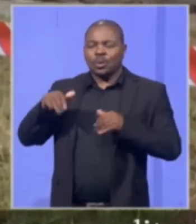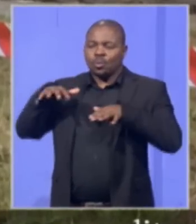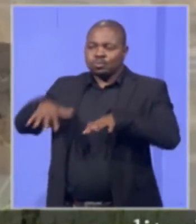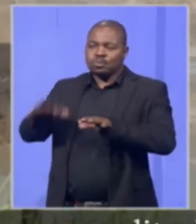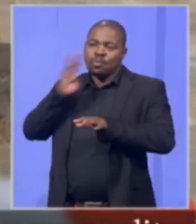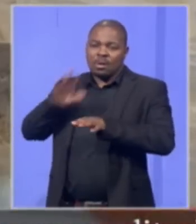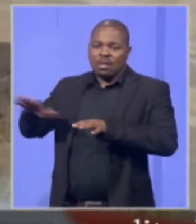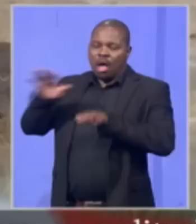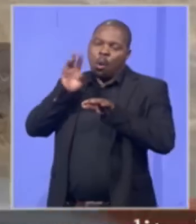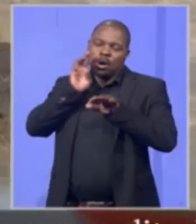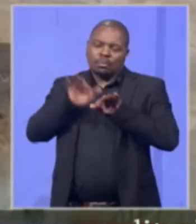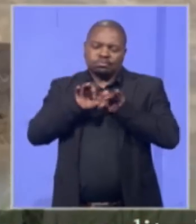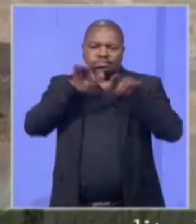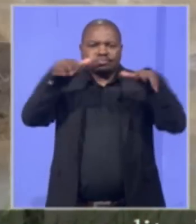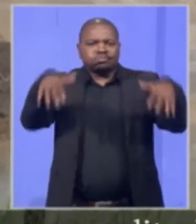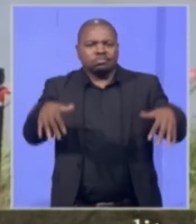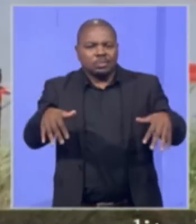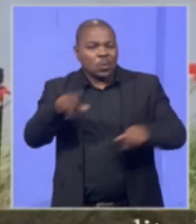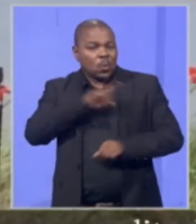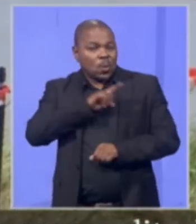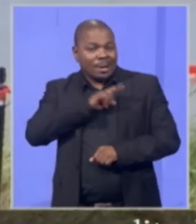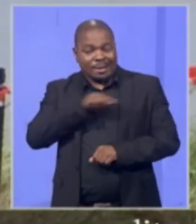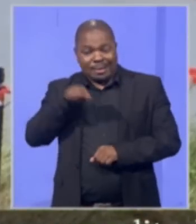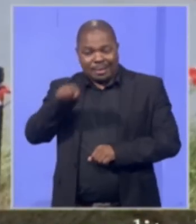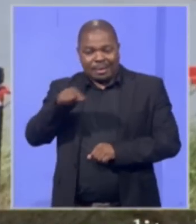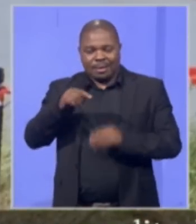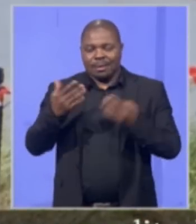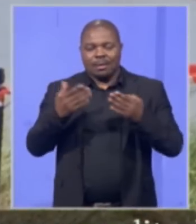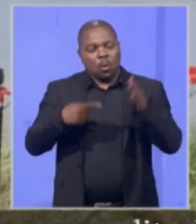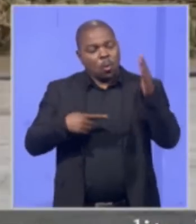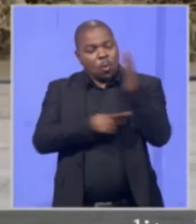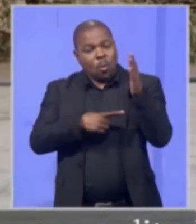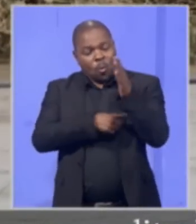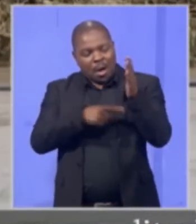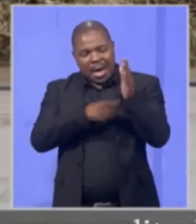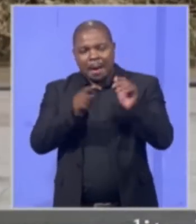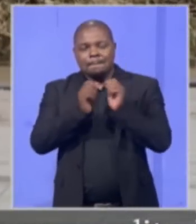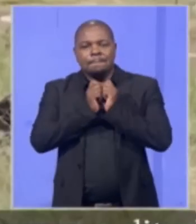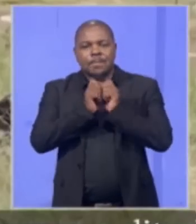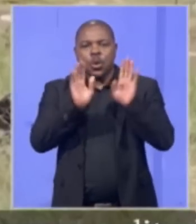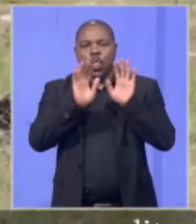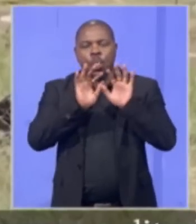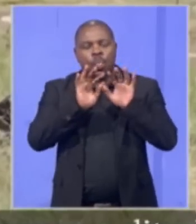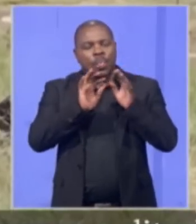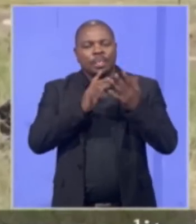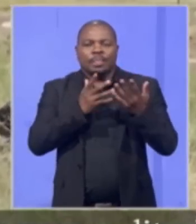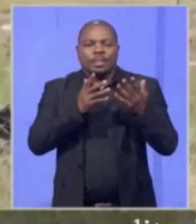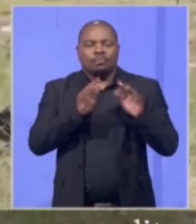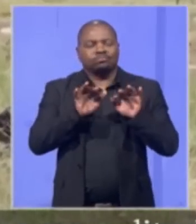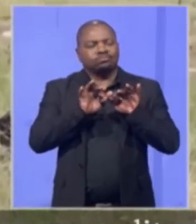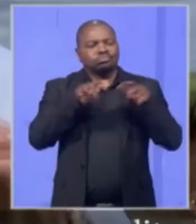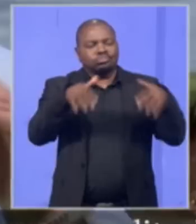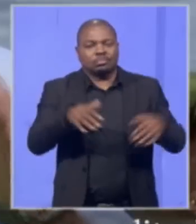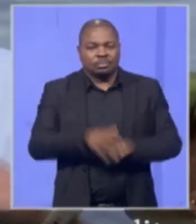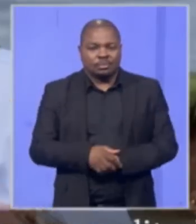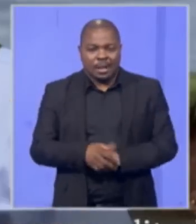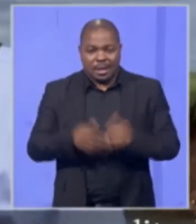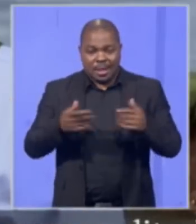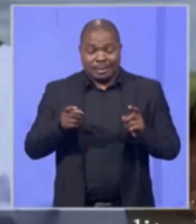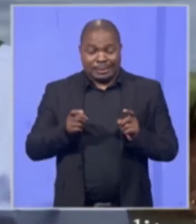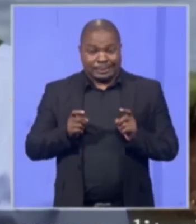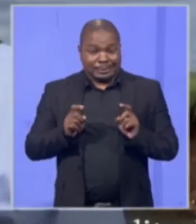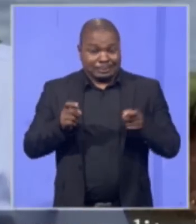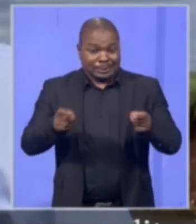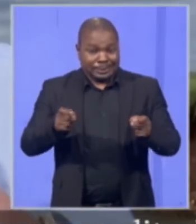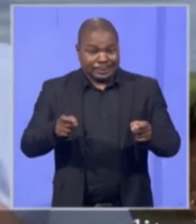le penologile morago ga gore karolo nngwe ya lebota la lone e phutlhame. We are still dealing with emergency situations on